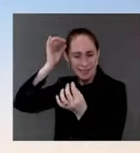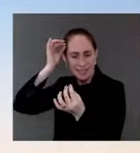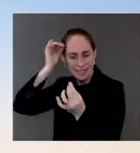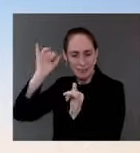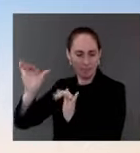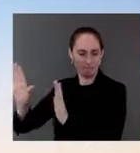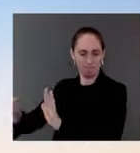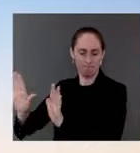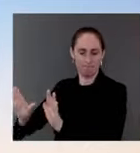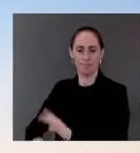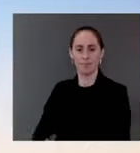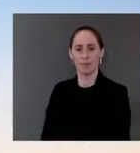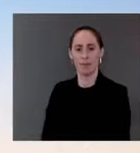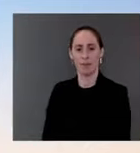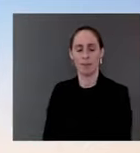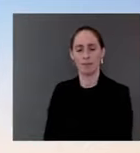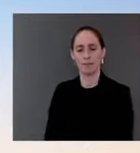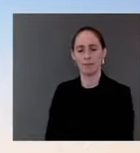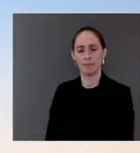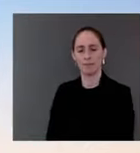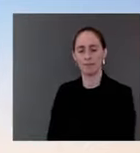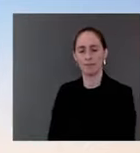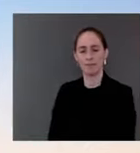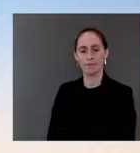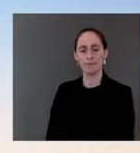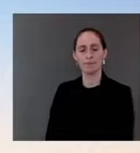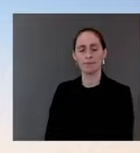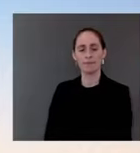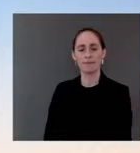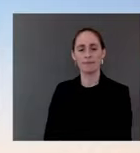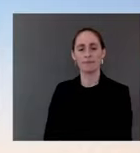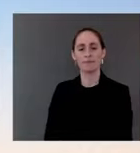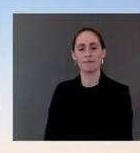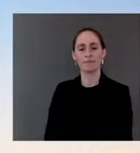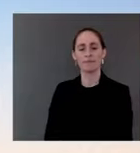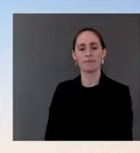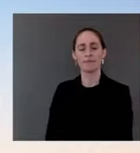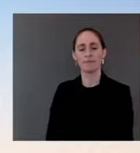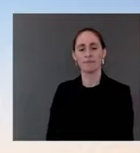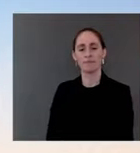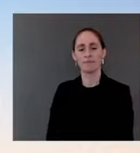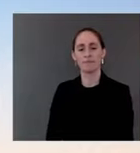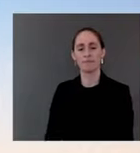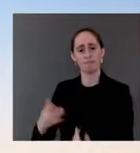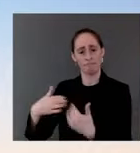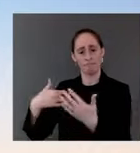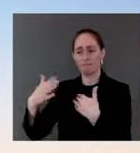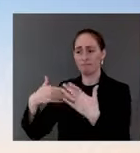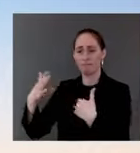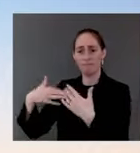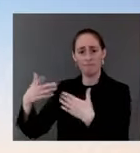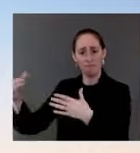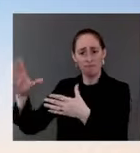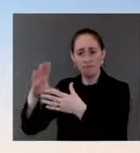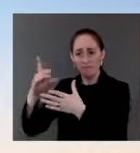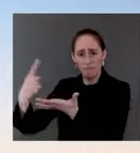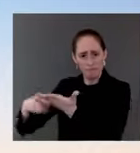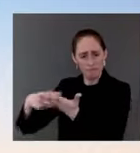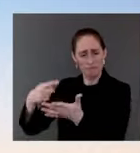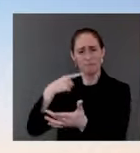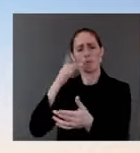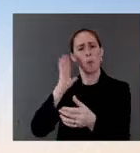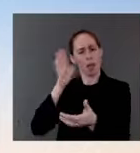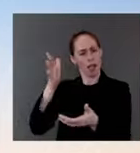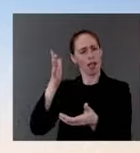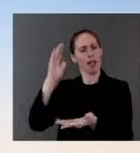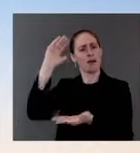when he made those comments, that it will subside next year. I think when people hear the term well into next year, though, I interviewed a business owner